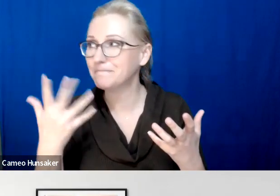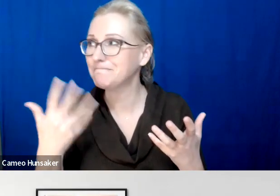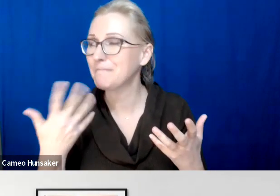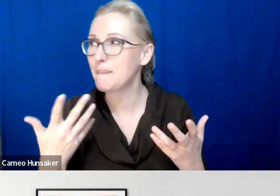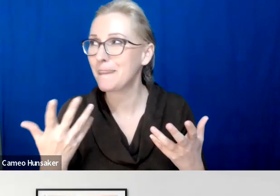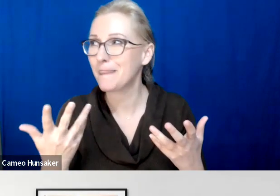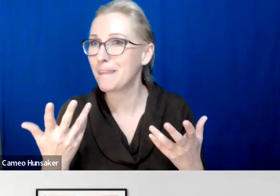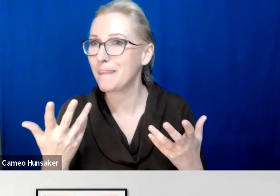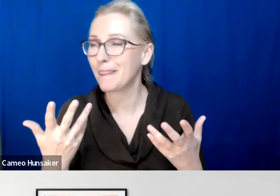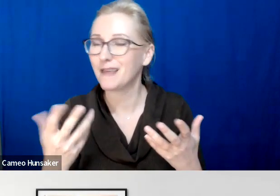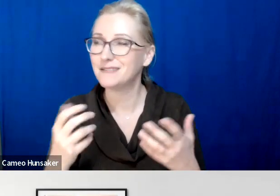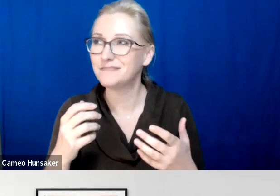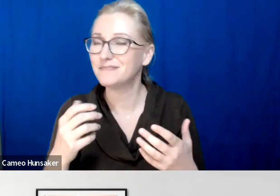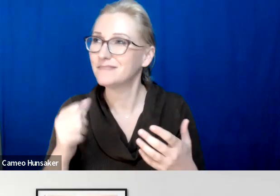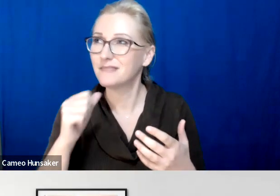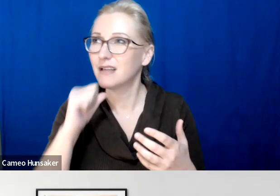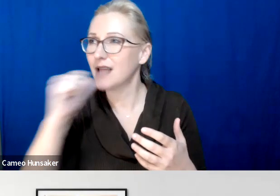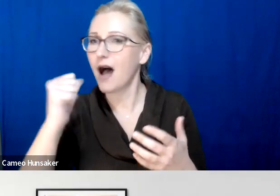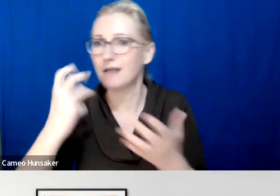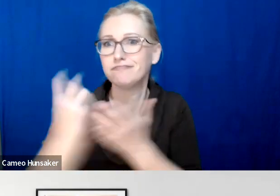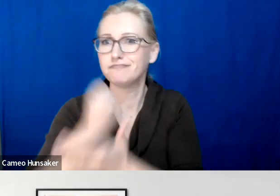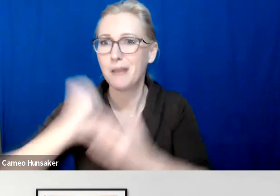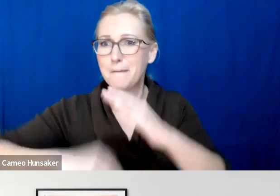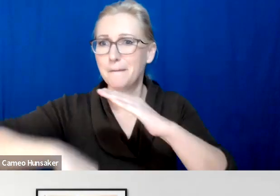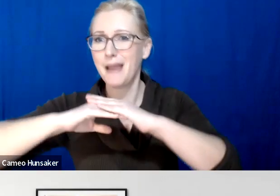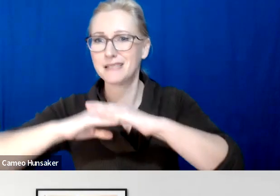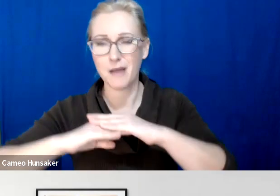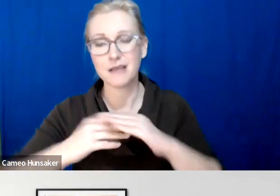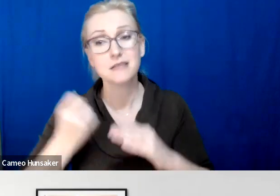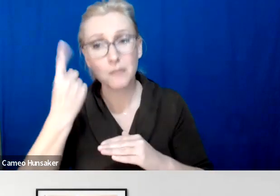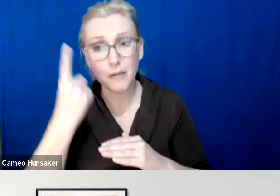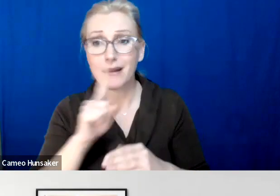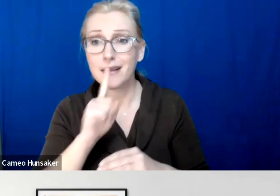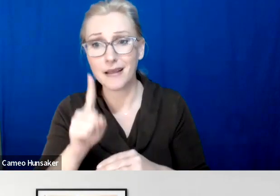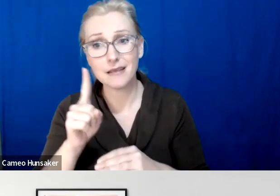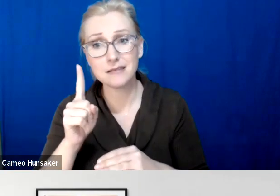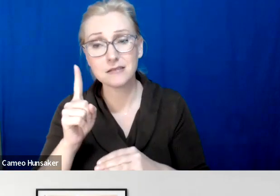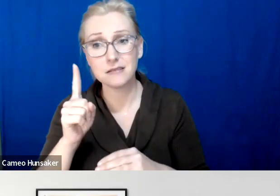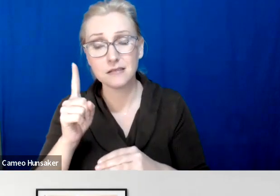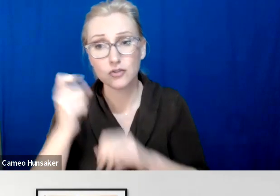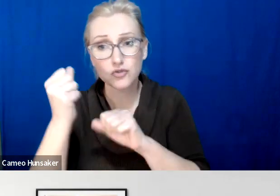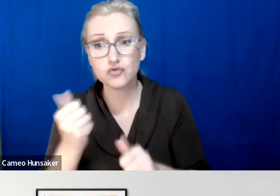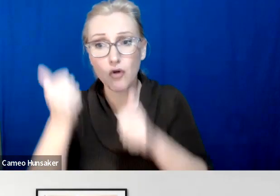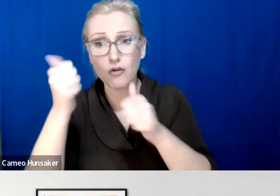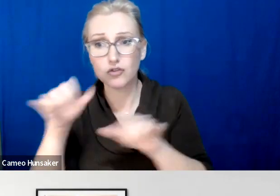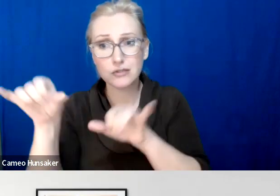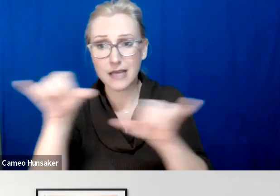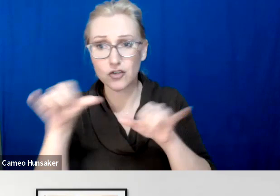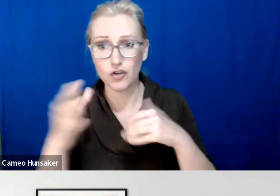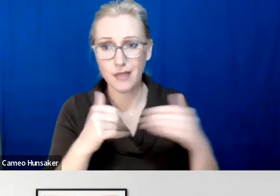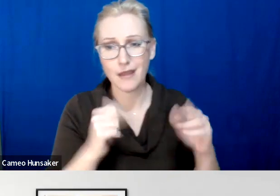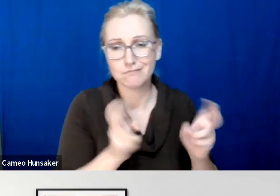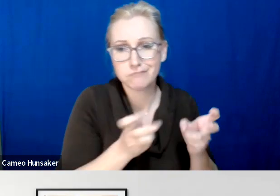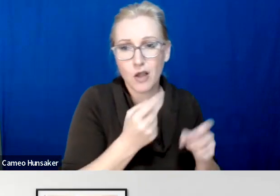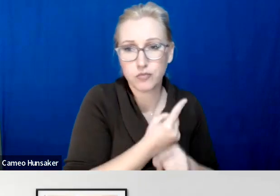it's not maximize necessarily, but it is a higher standard than the appropriate one. So if you look through